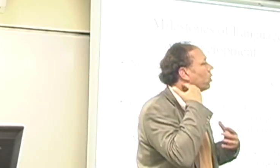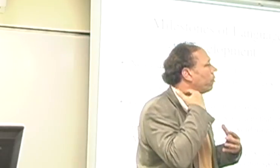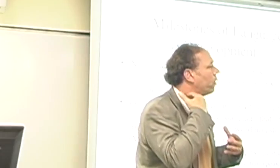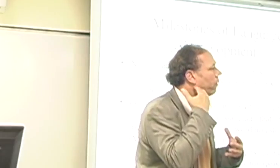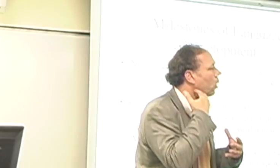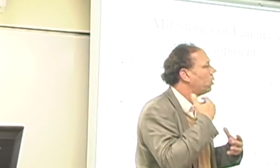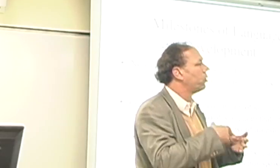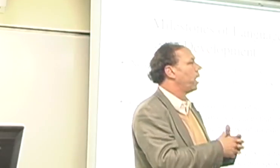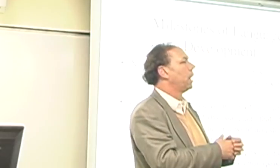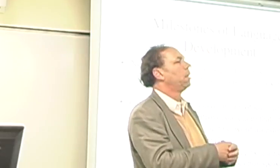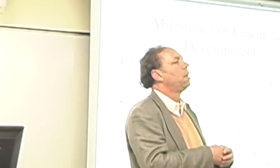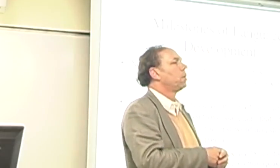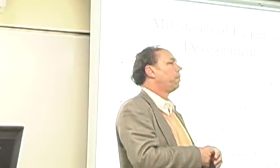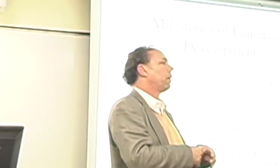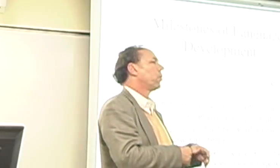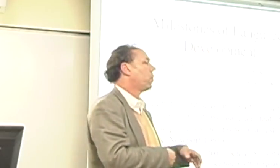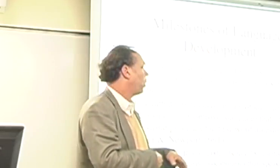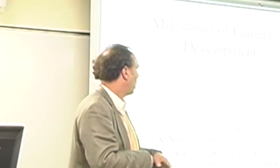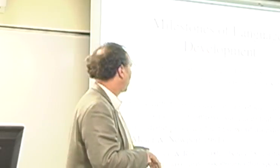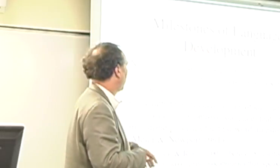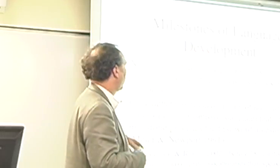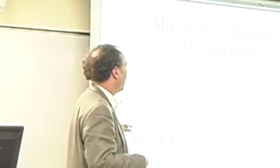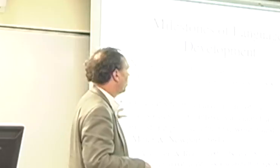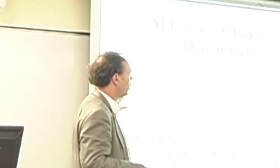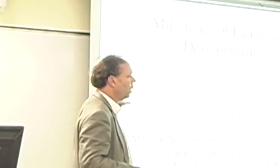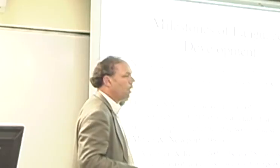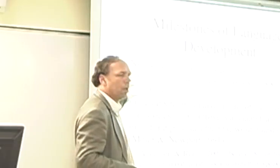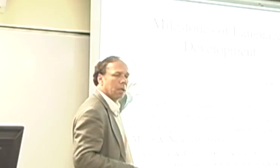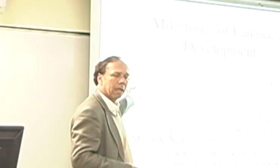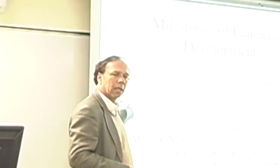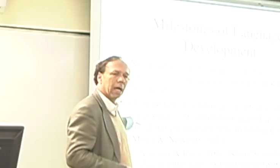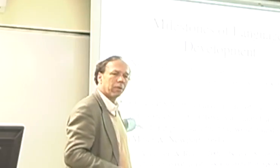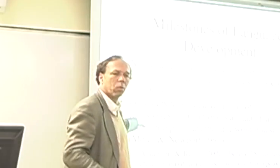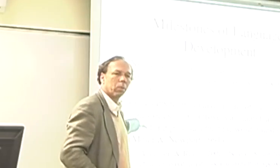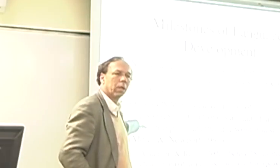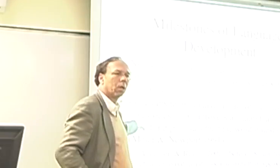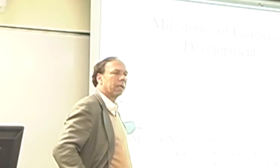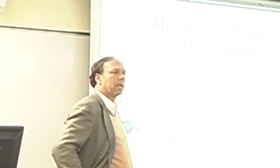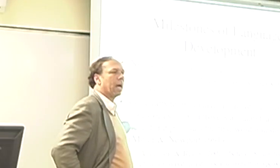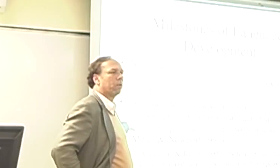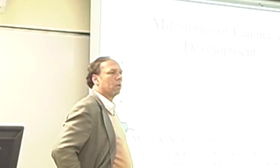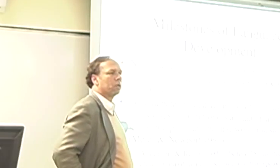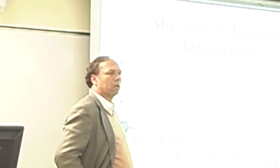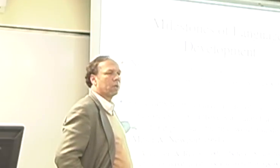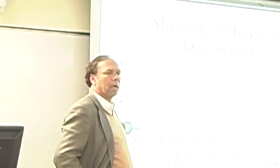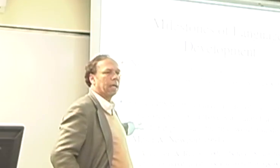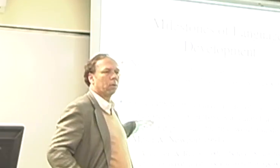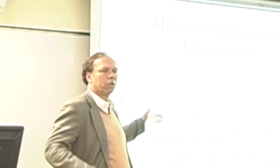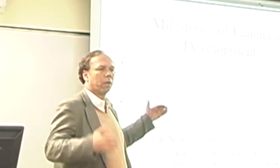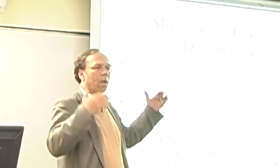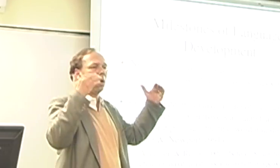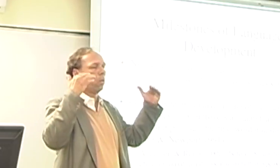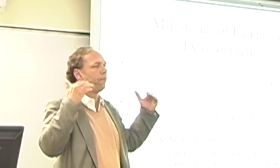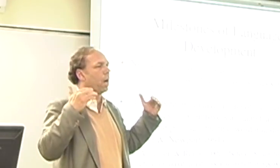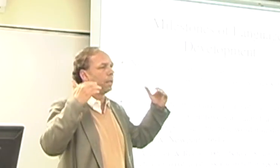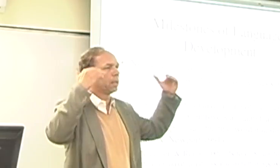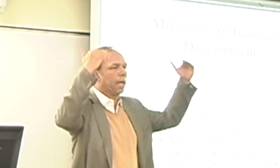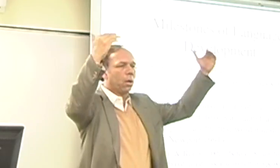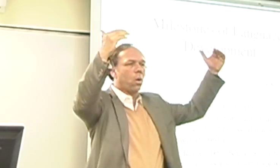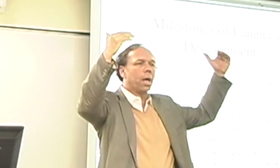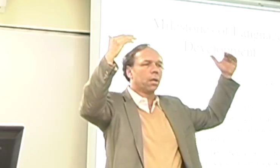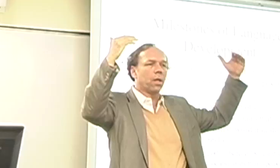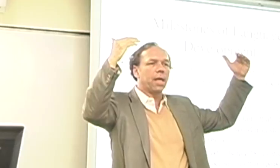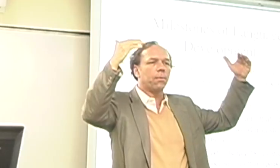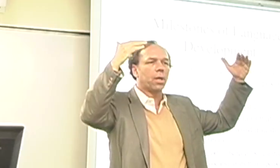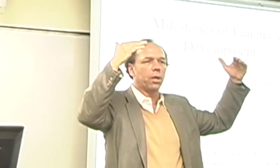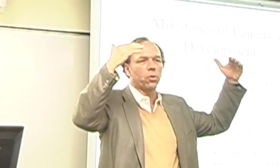evolved in terms of their vocal tract to be able to support clear speech. Nonetheless, when we look at the acquisition of sign languages, we find that they